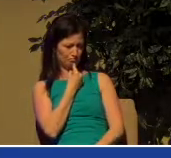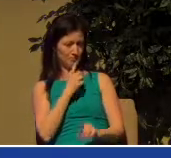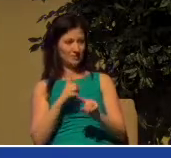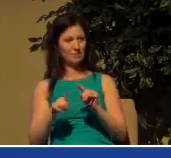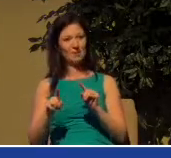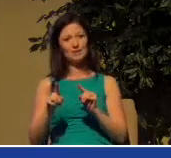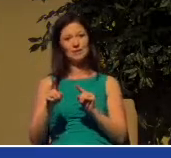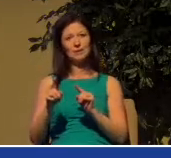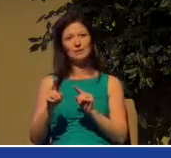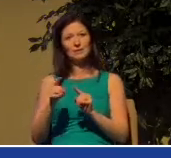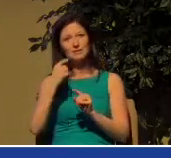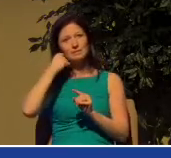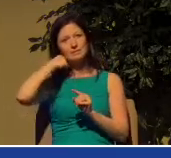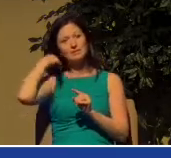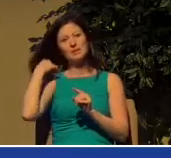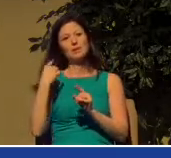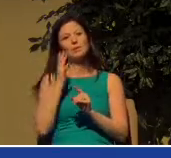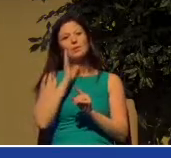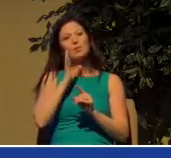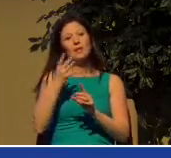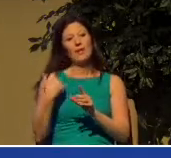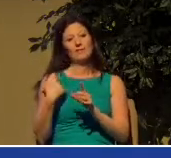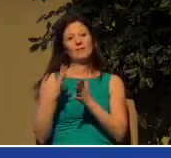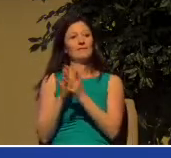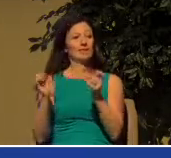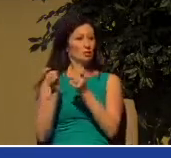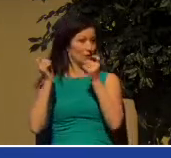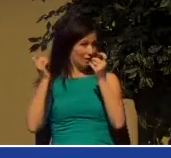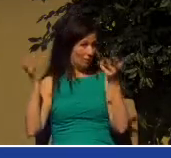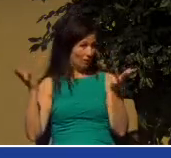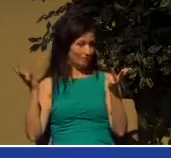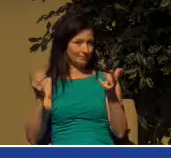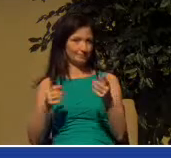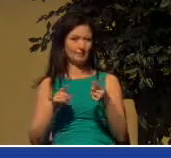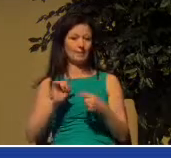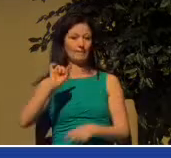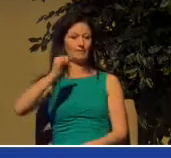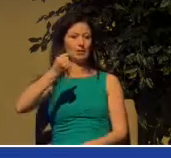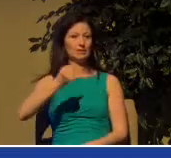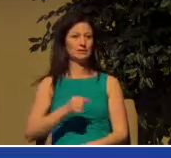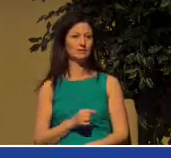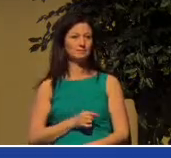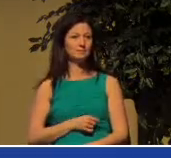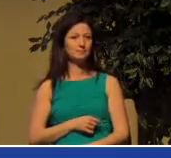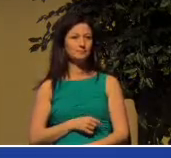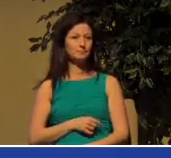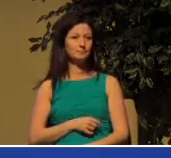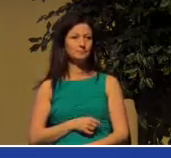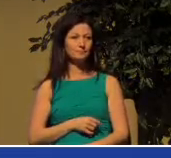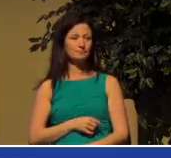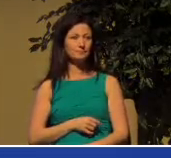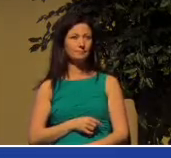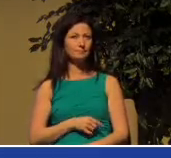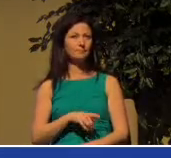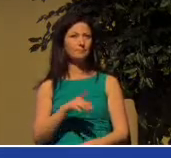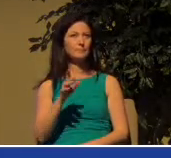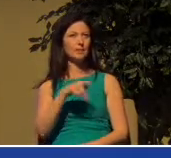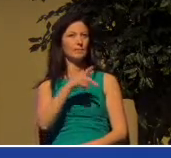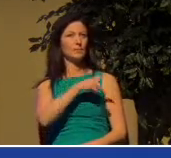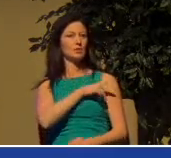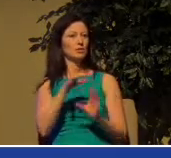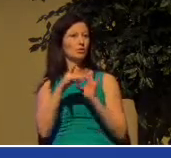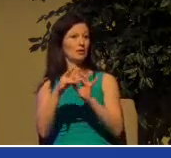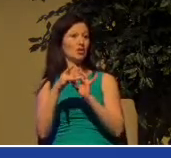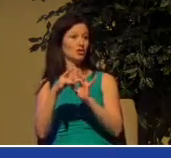His children is a personal relationship with the living God through faith in